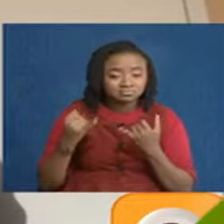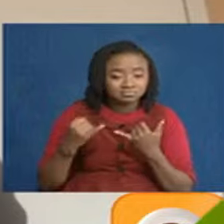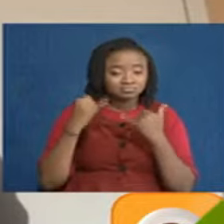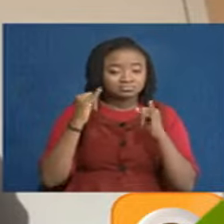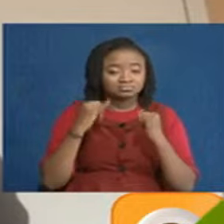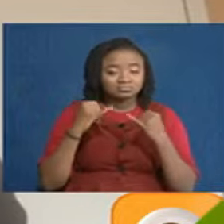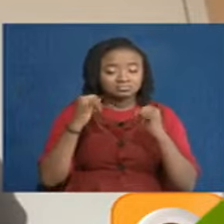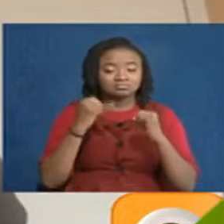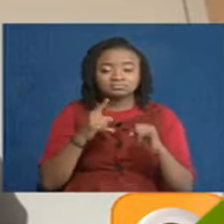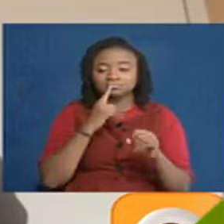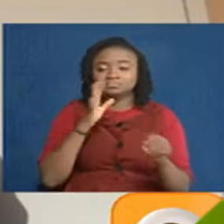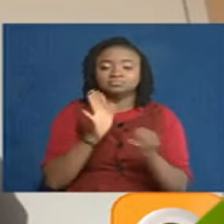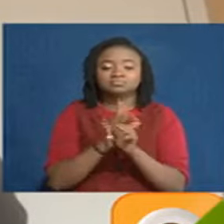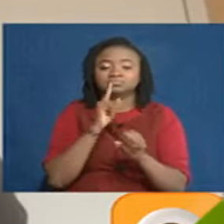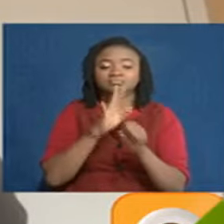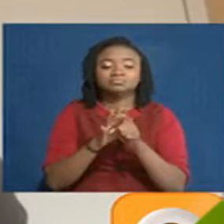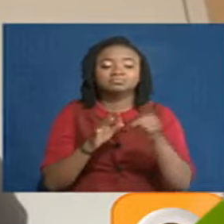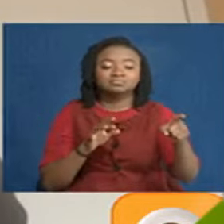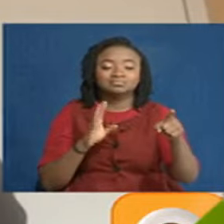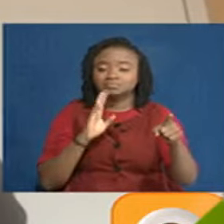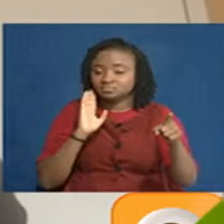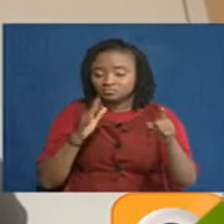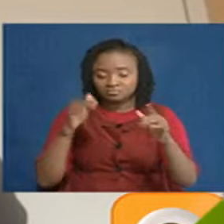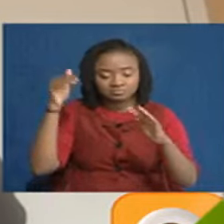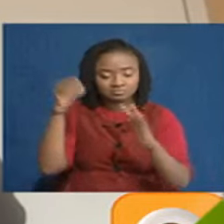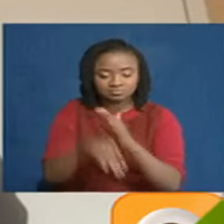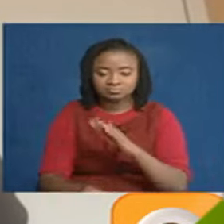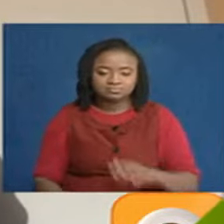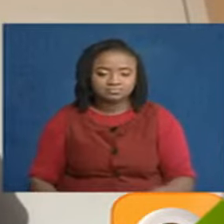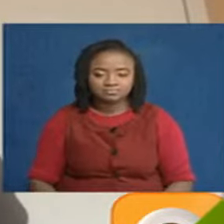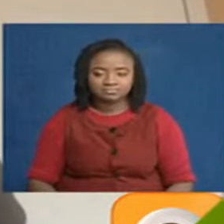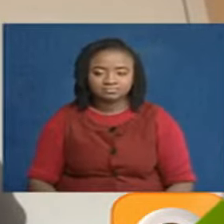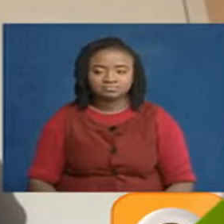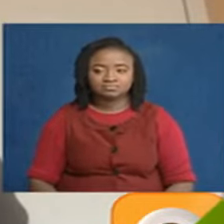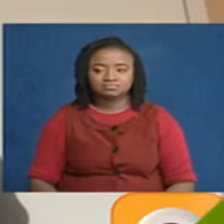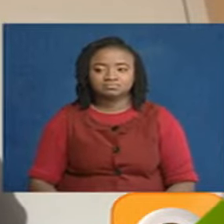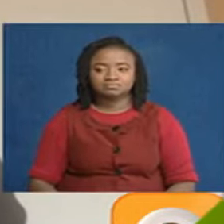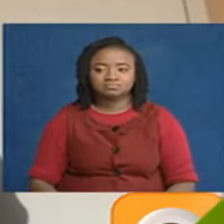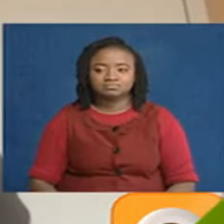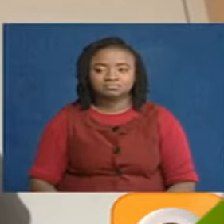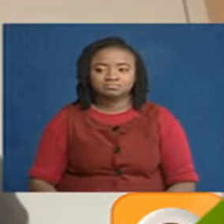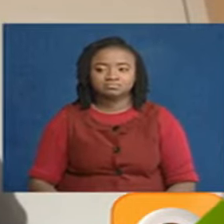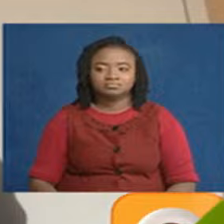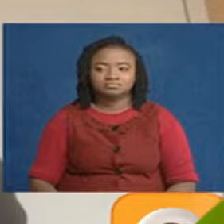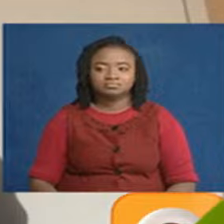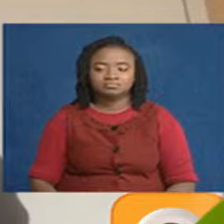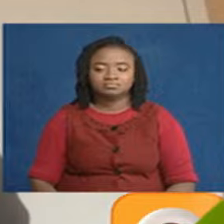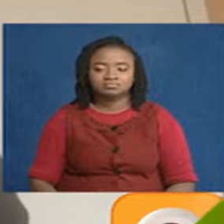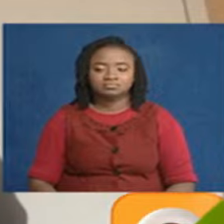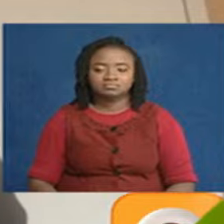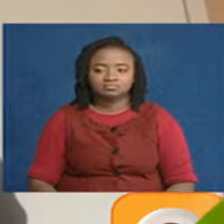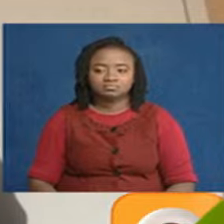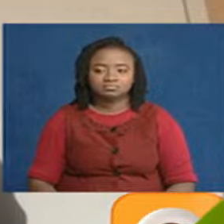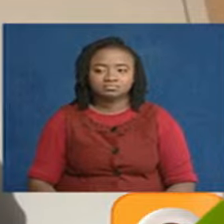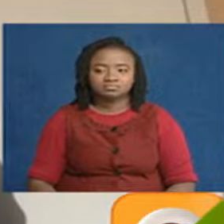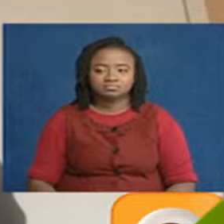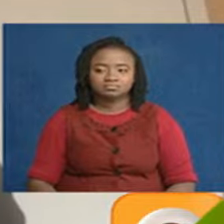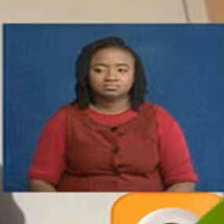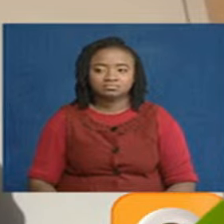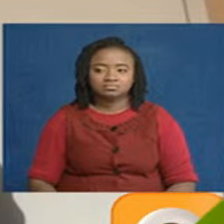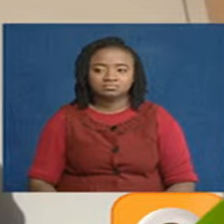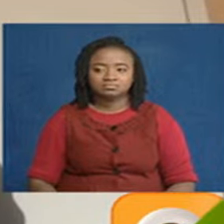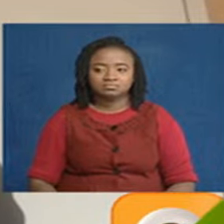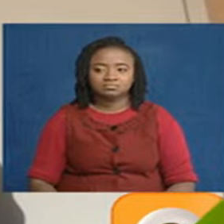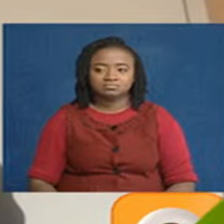to overpromise, will lead to a painful strategic situation. I believe